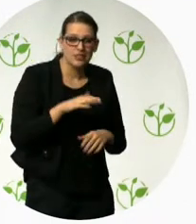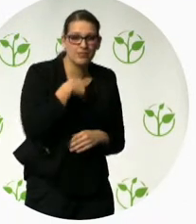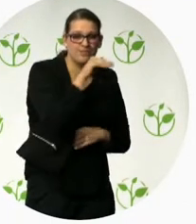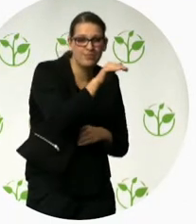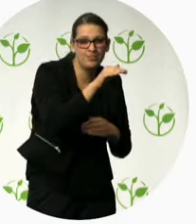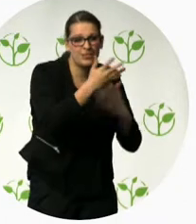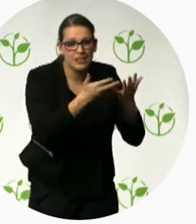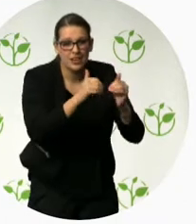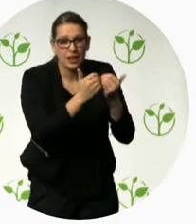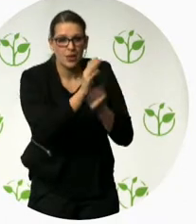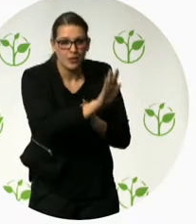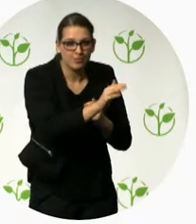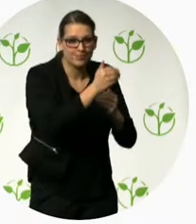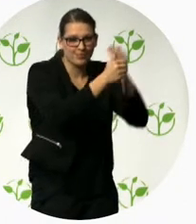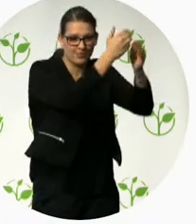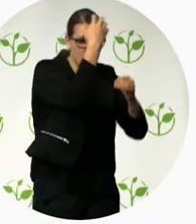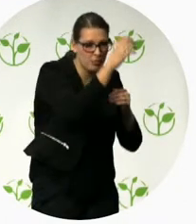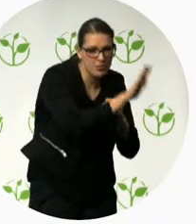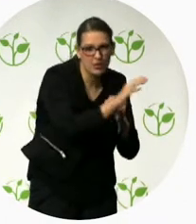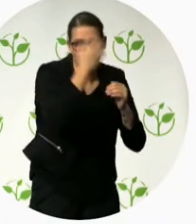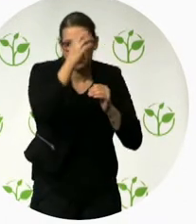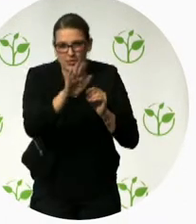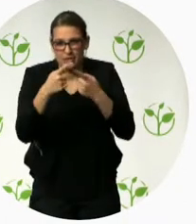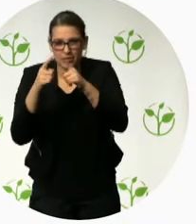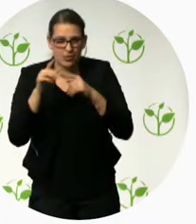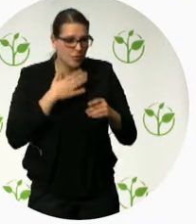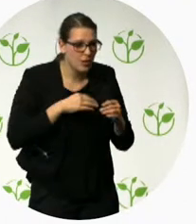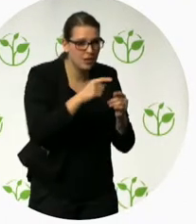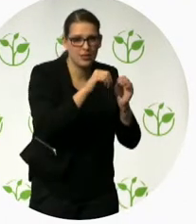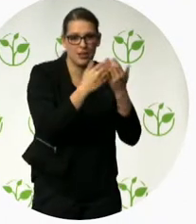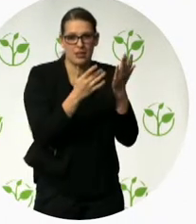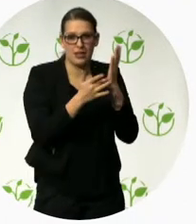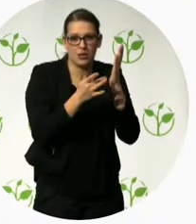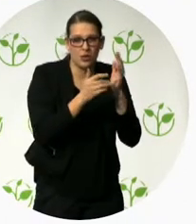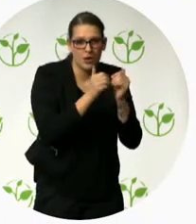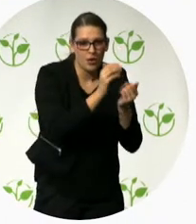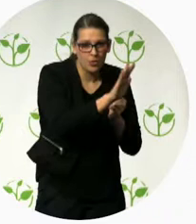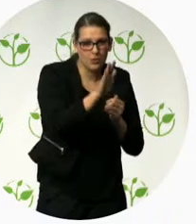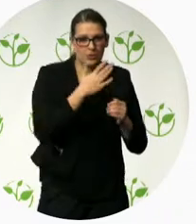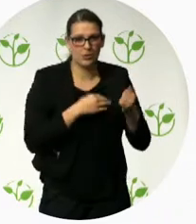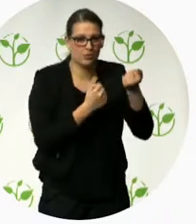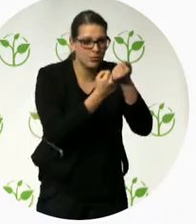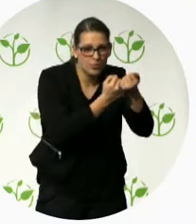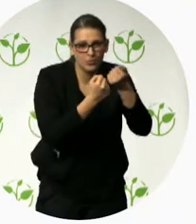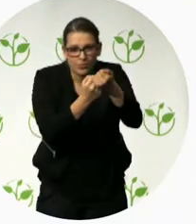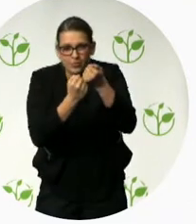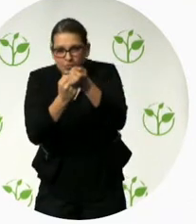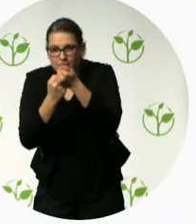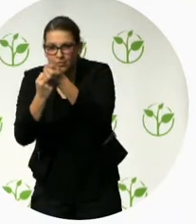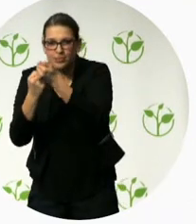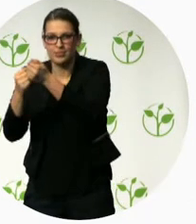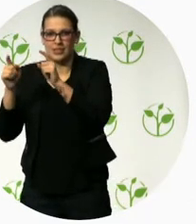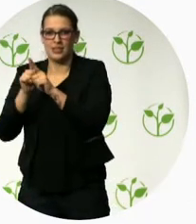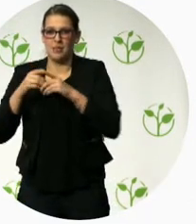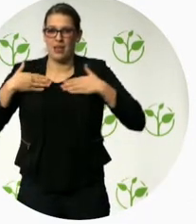are in place. And the health services are accessible and affordable. Basically, we are talking about primary health care